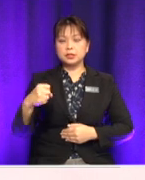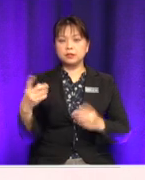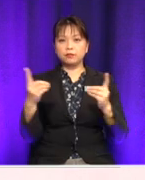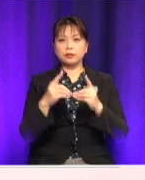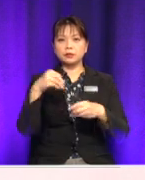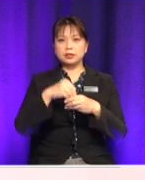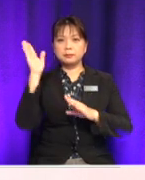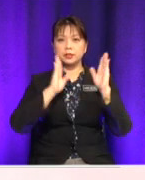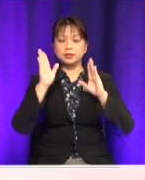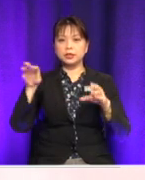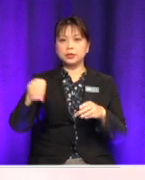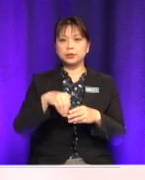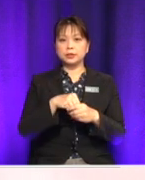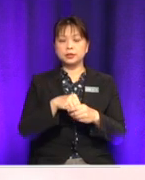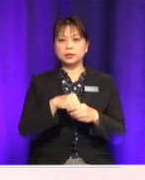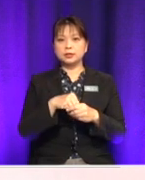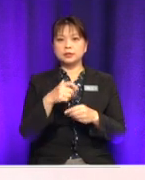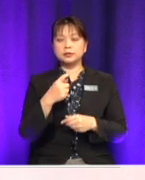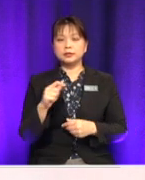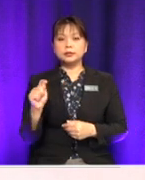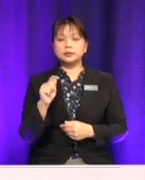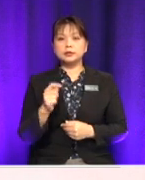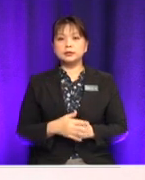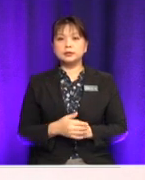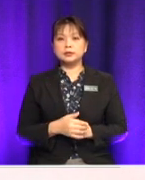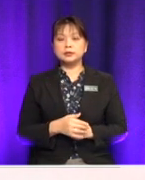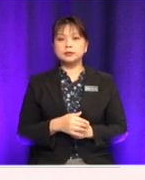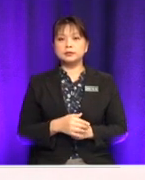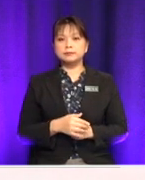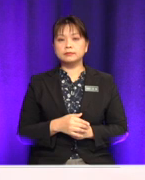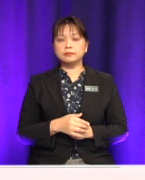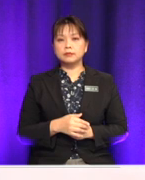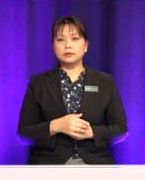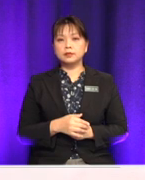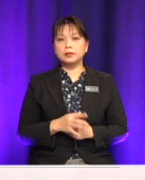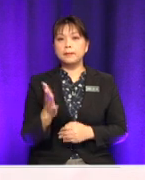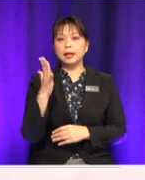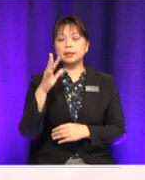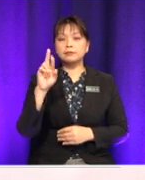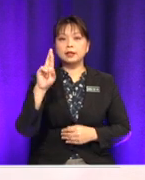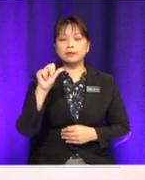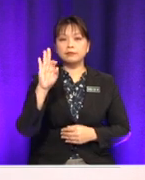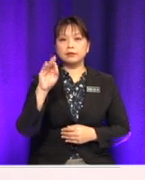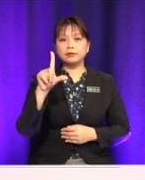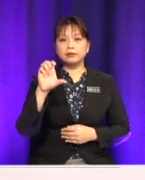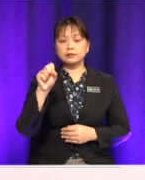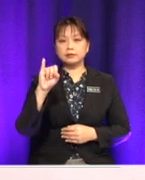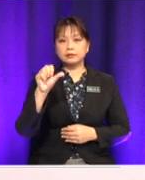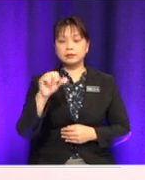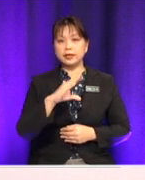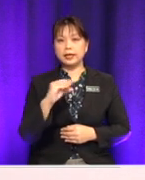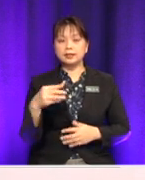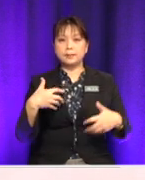Malaysia, including the rare plant Rafflesia, which is found only in Borneo and Sumatra, and the proboscis monkey, which